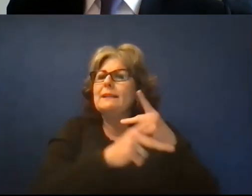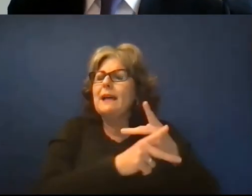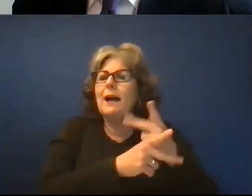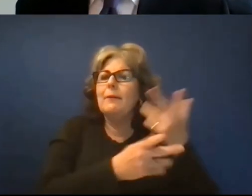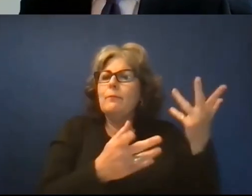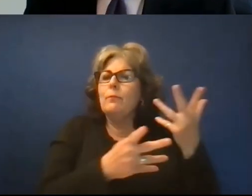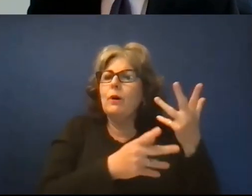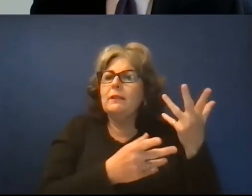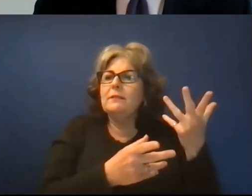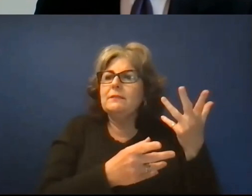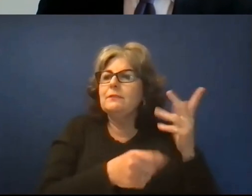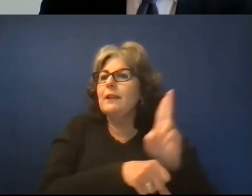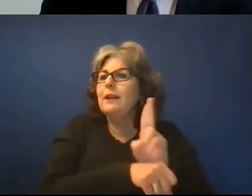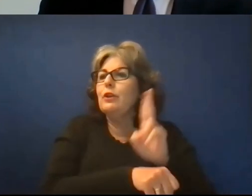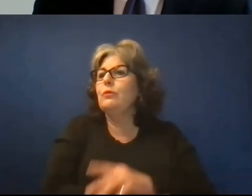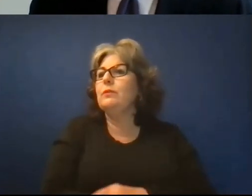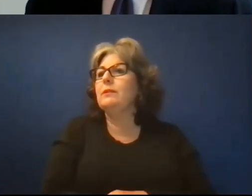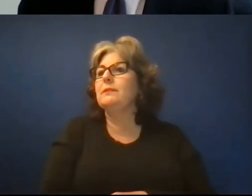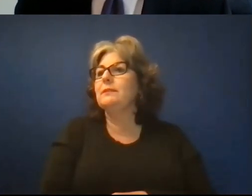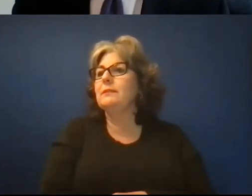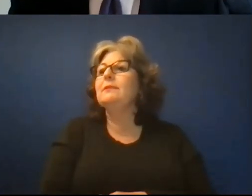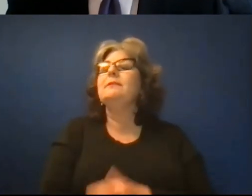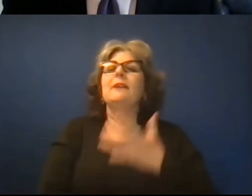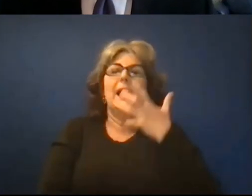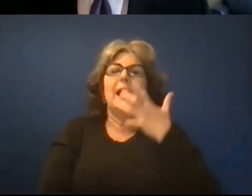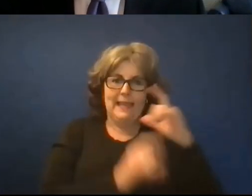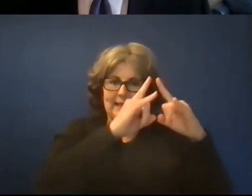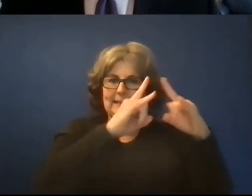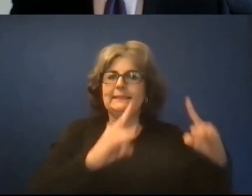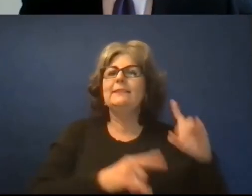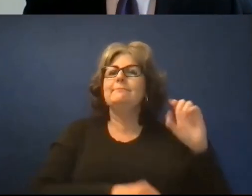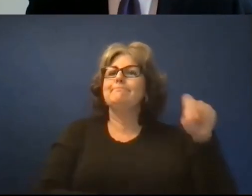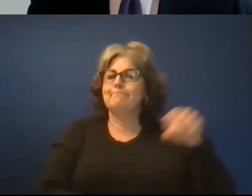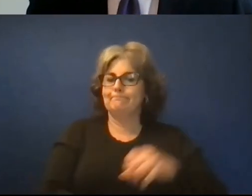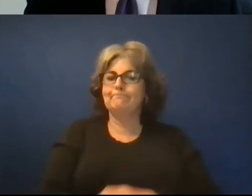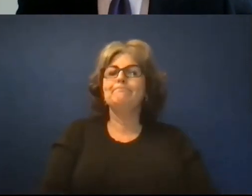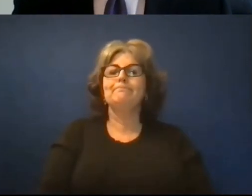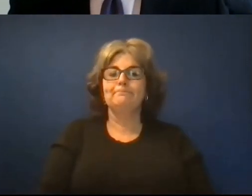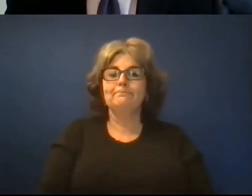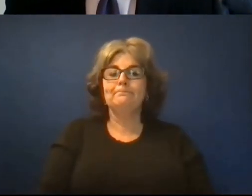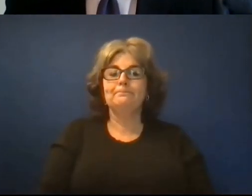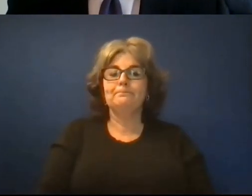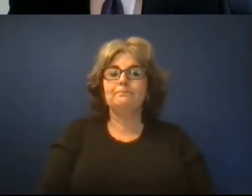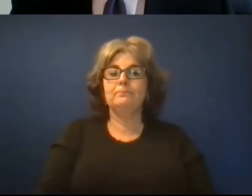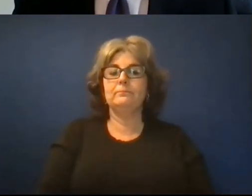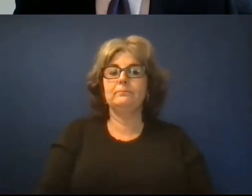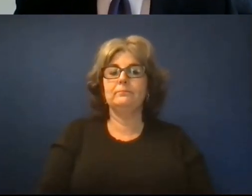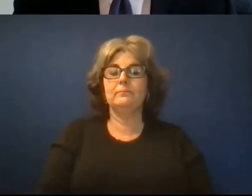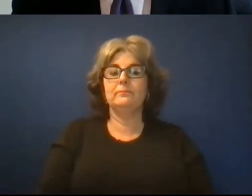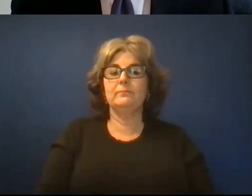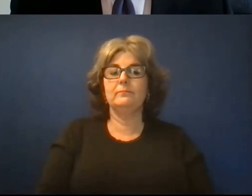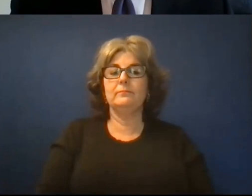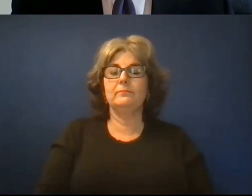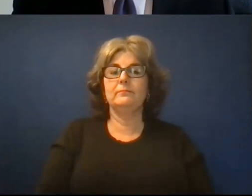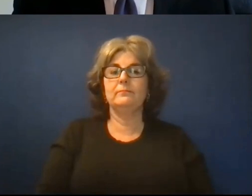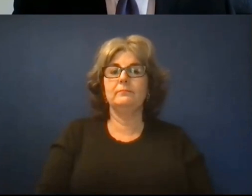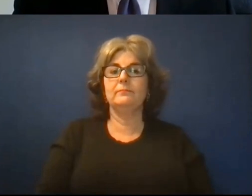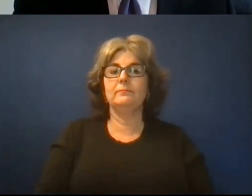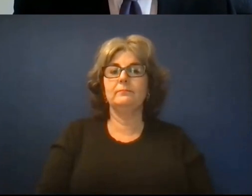said? In a heated tent. Thank you. And can you tell us, Nurse Weller, what is